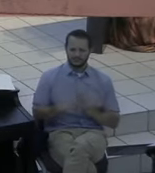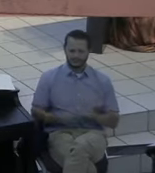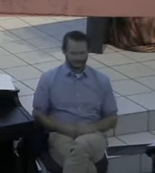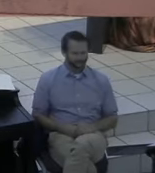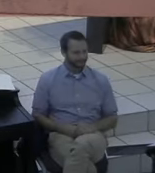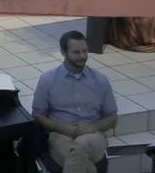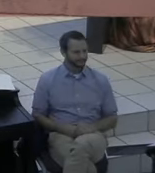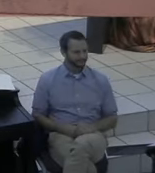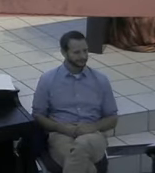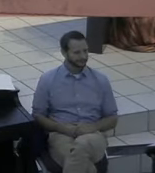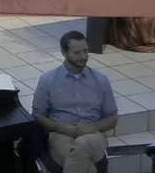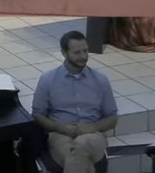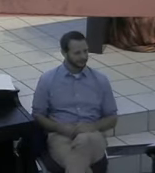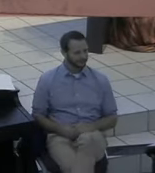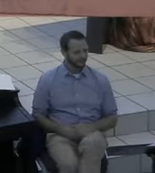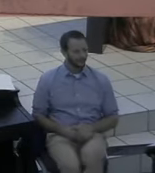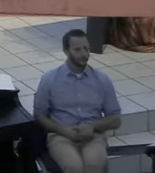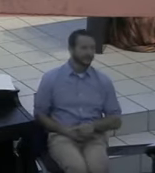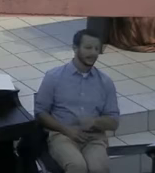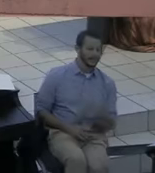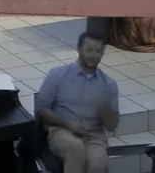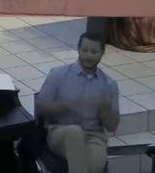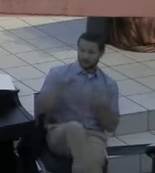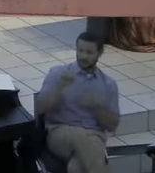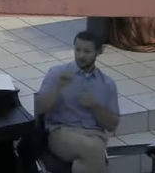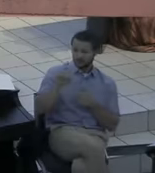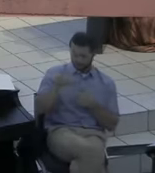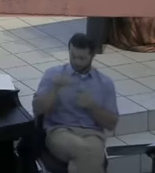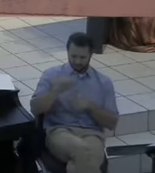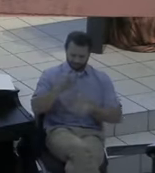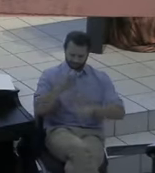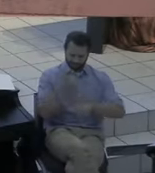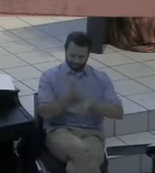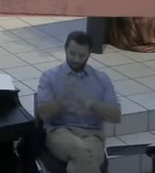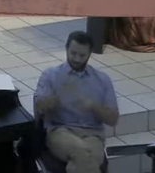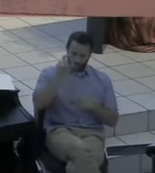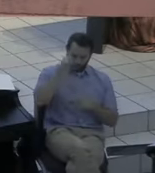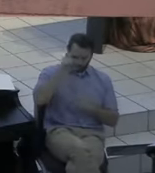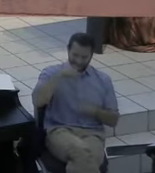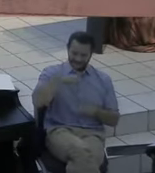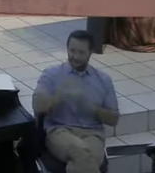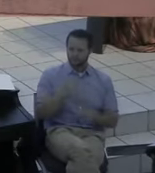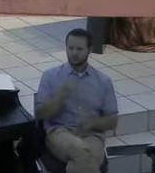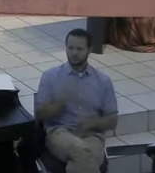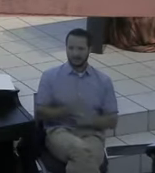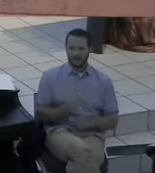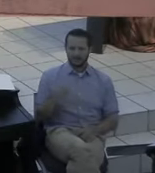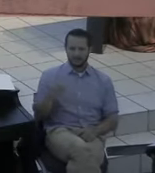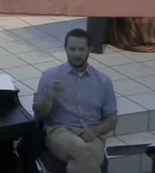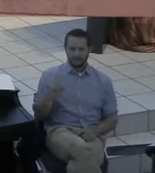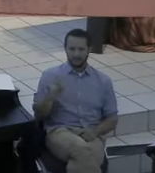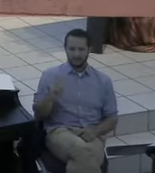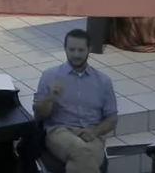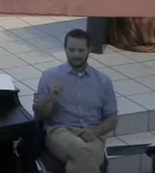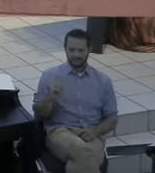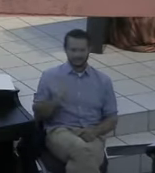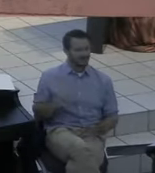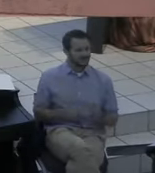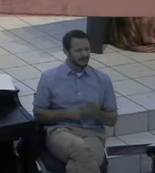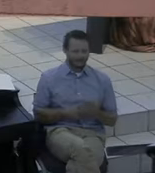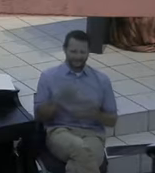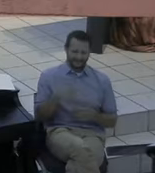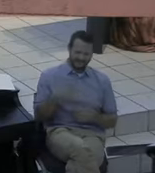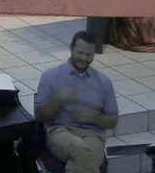Another tool is to ground wisdom in right motives. Sometimes if there is resistance that we feel